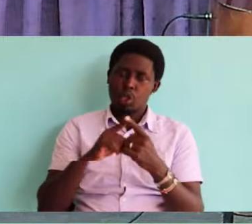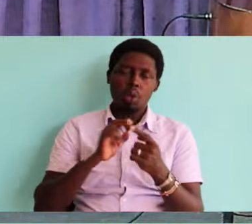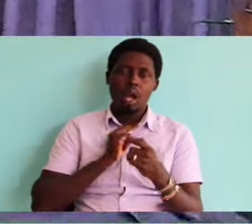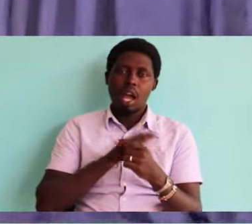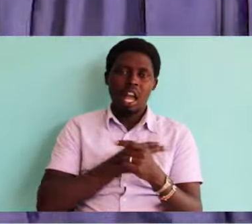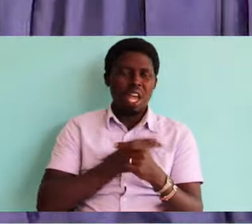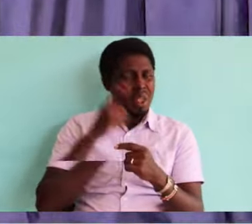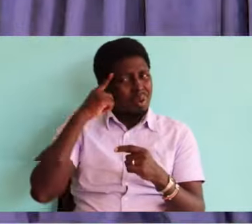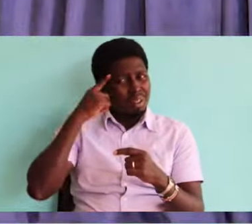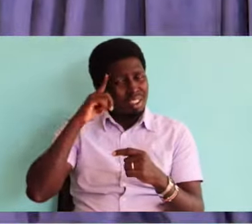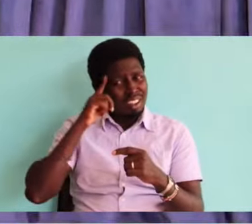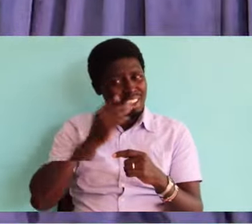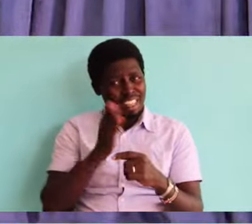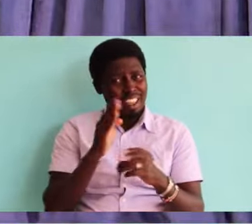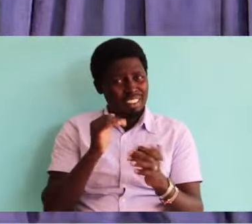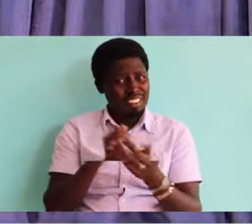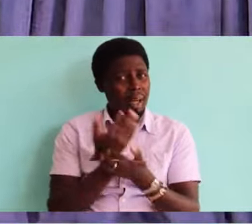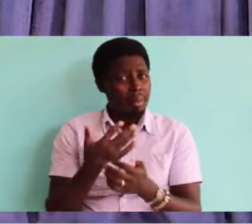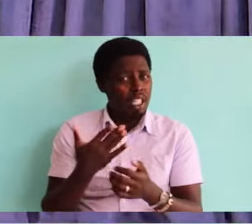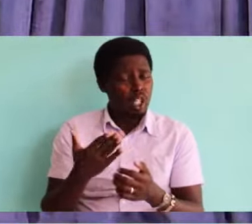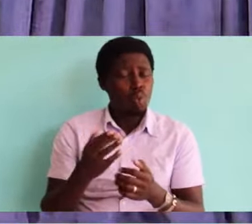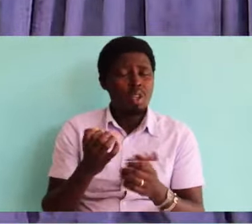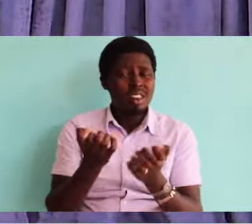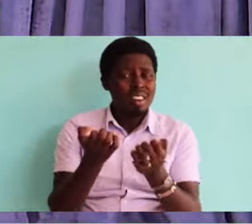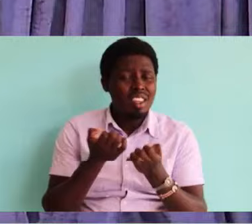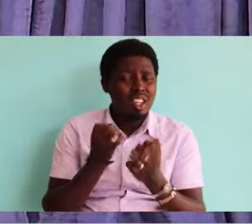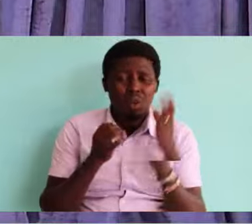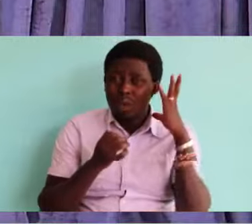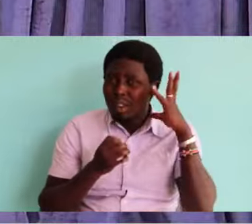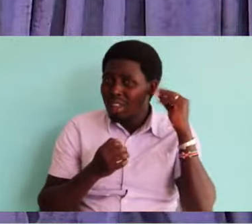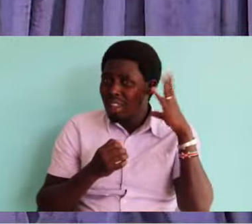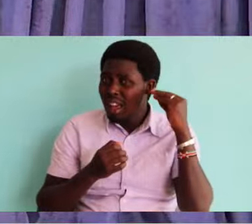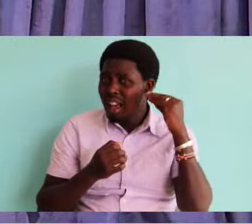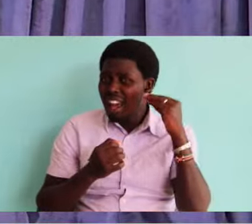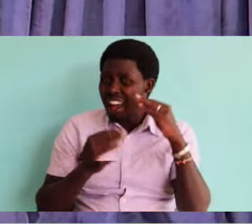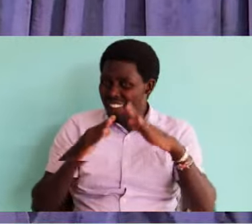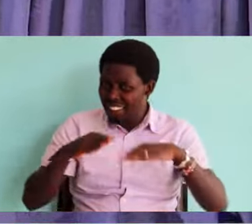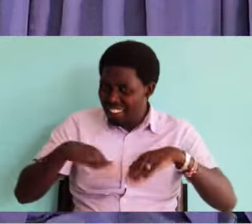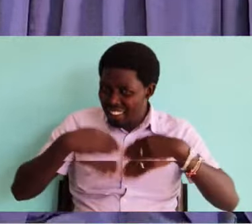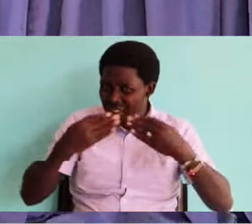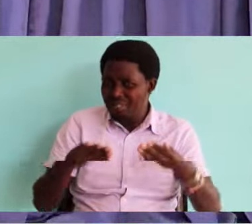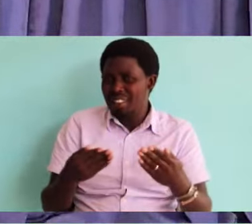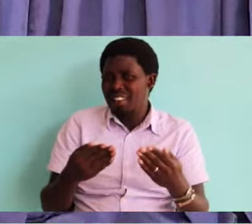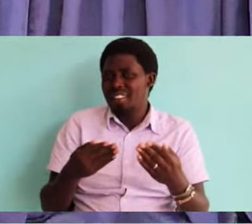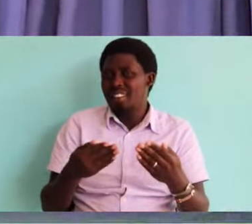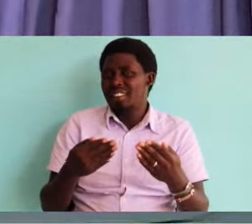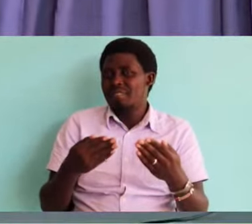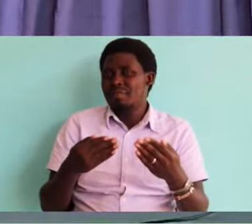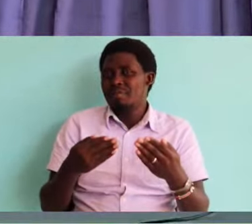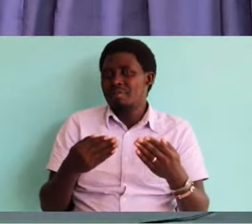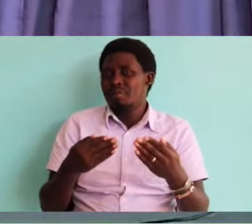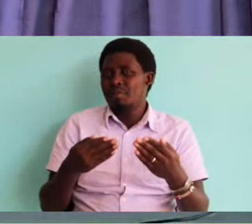we still need to hear about giving, stewardship, this series?